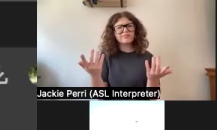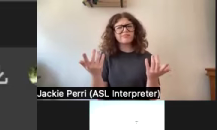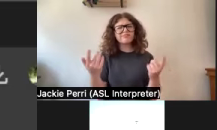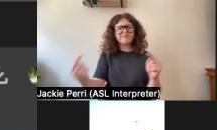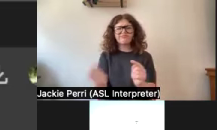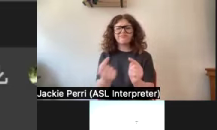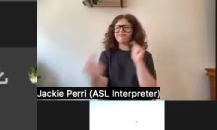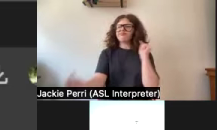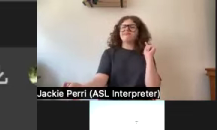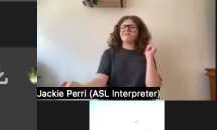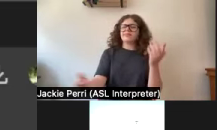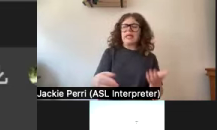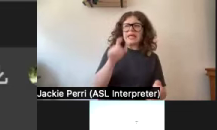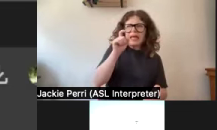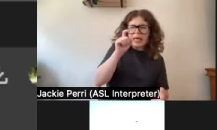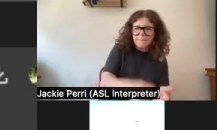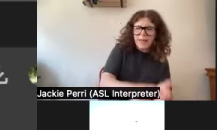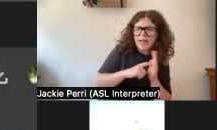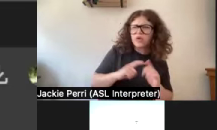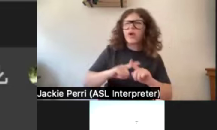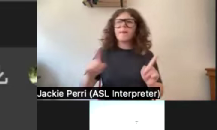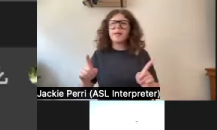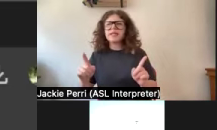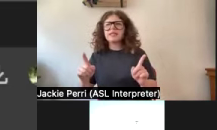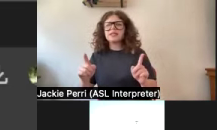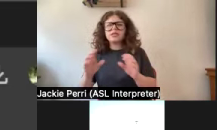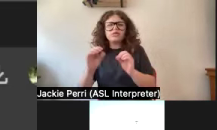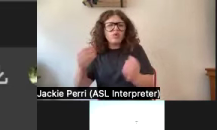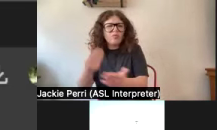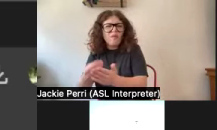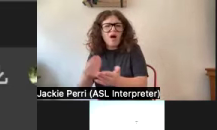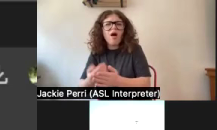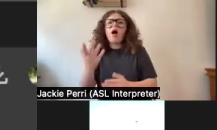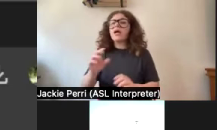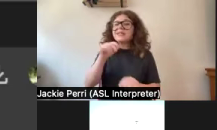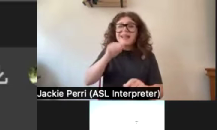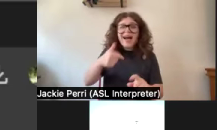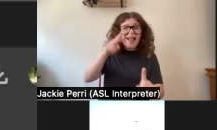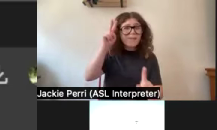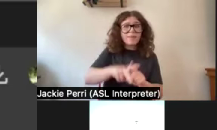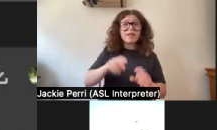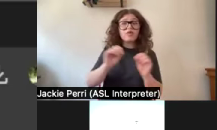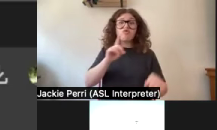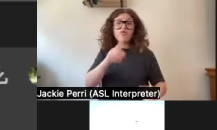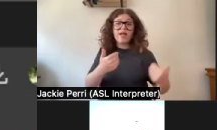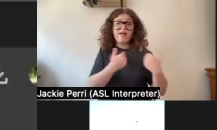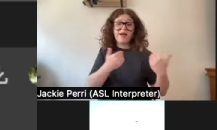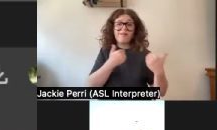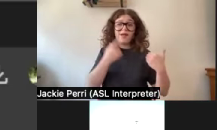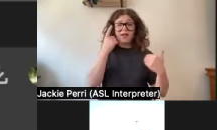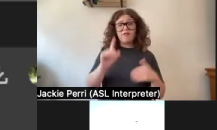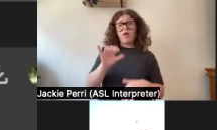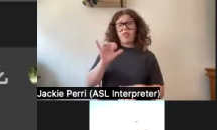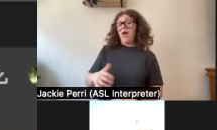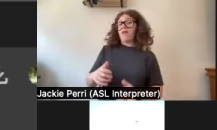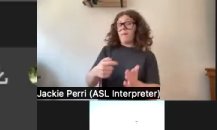because it's not implemented. So there's no real accountability to it being a mandatory policy